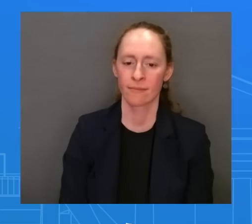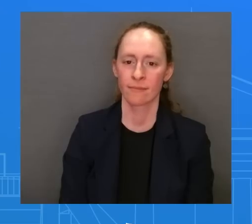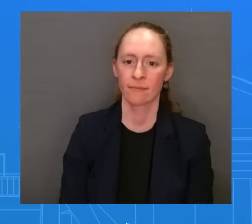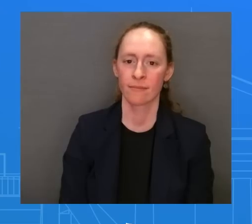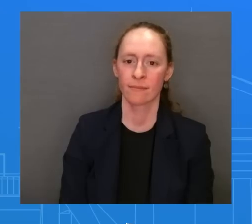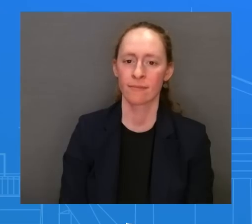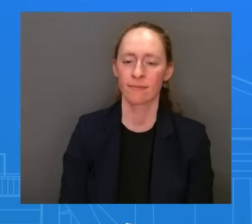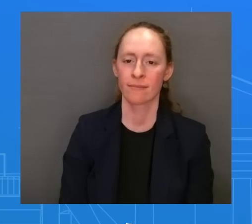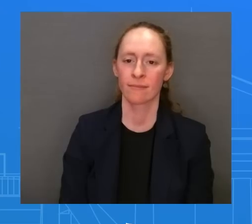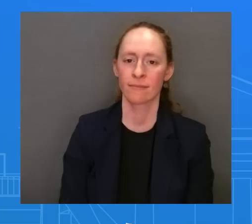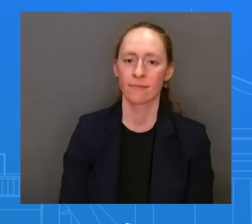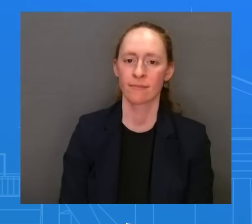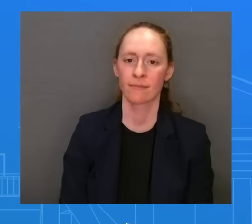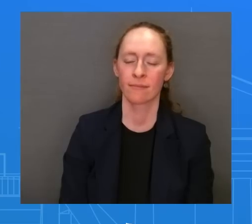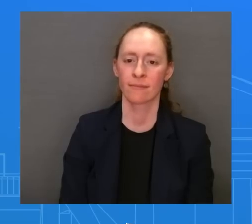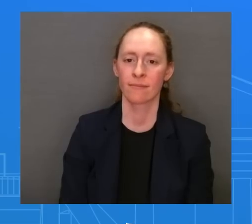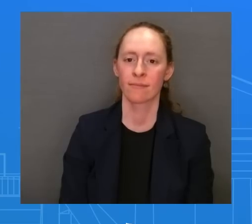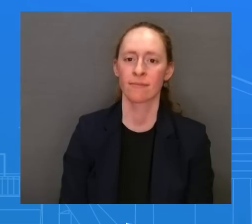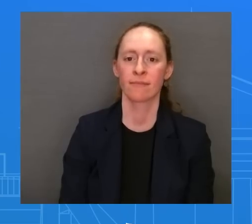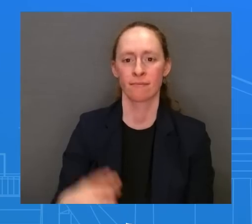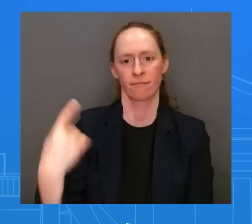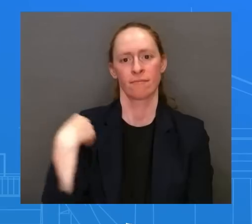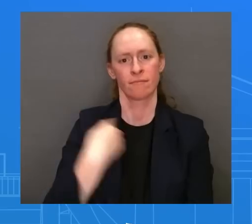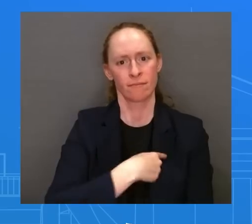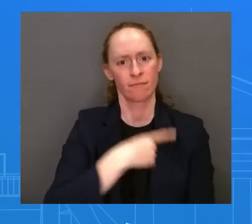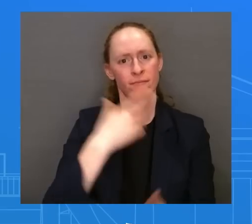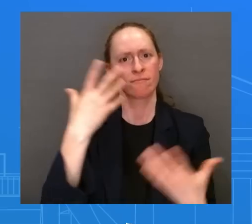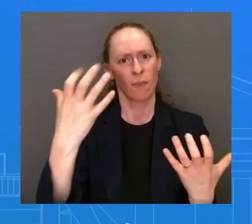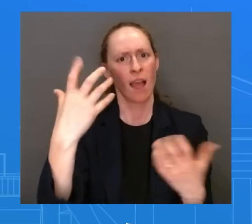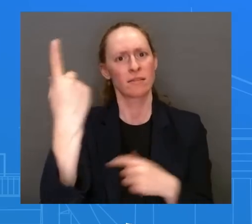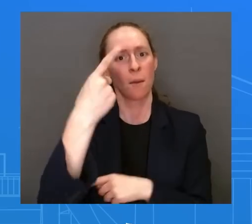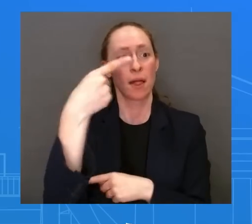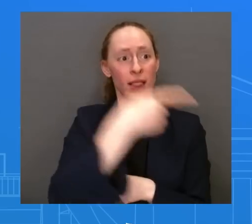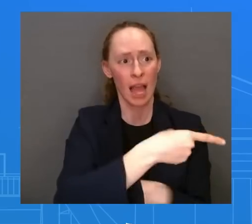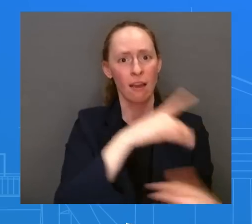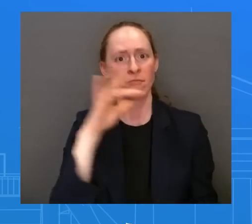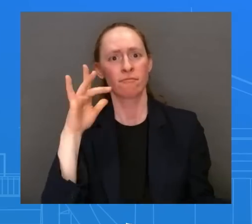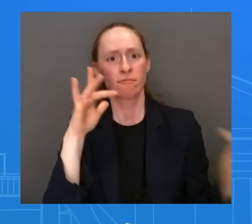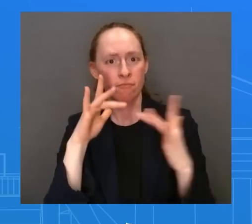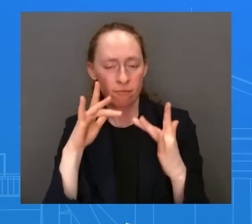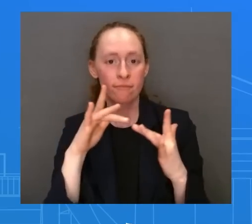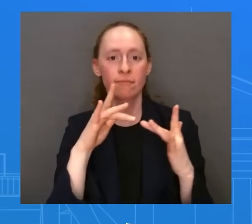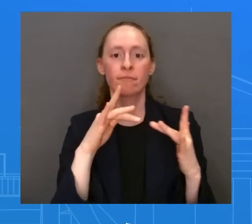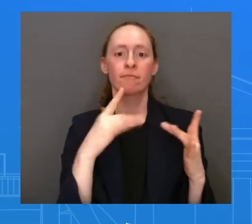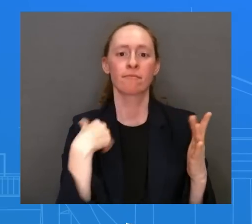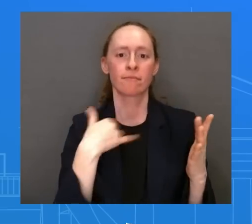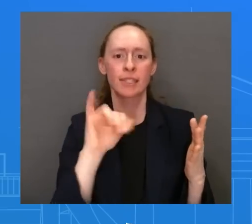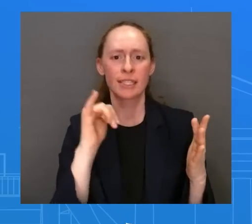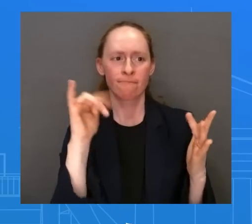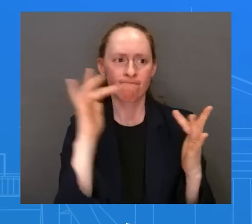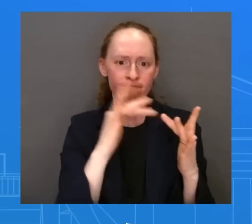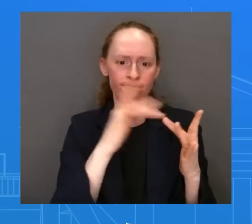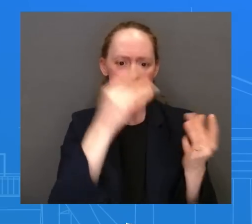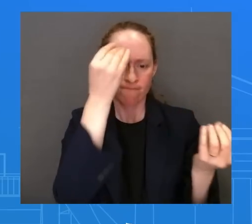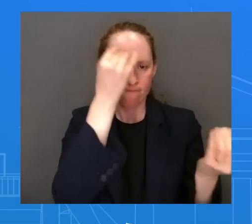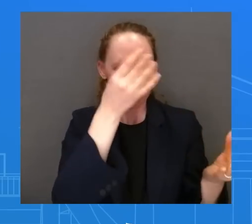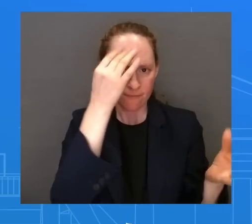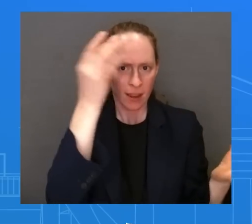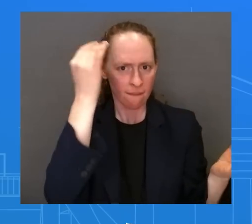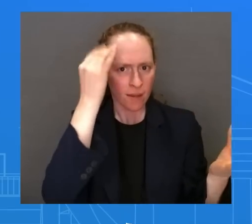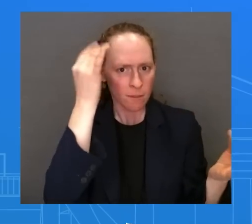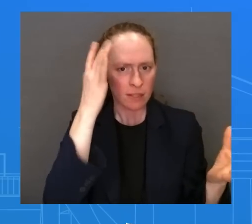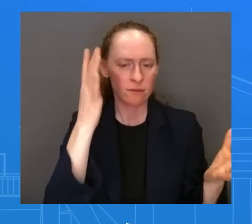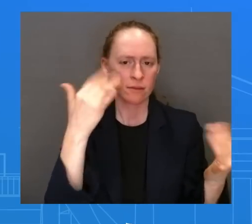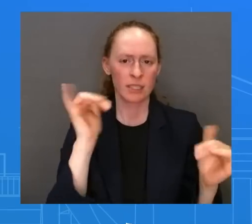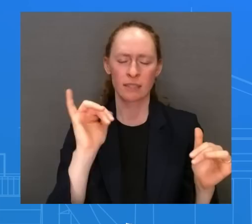uh we're uh and doing what we can to keep his employer and the family informed uh our focus is squarely on that right now